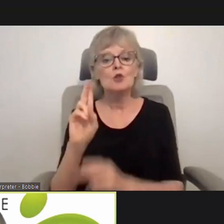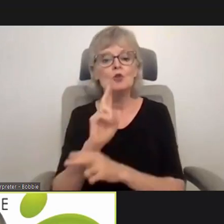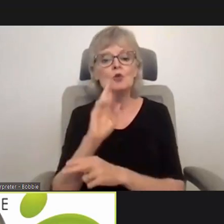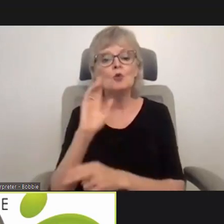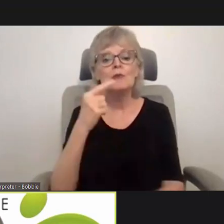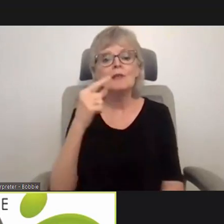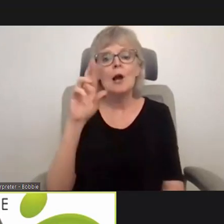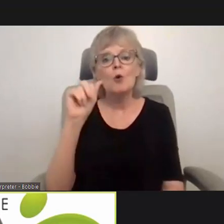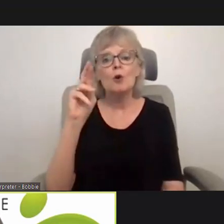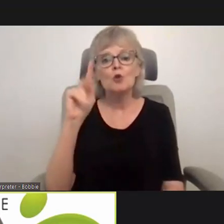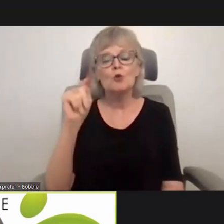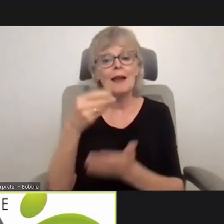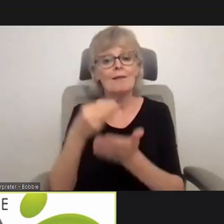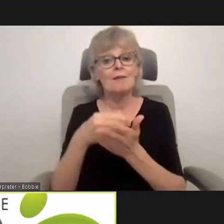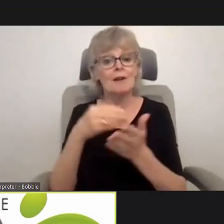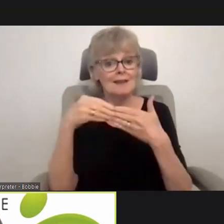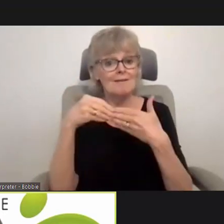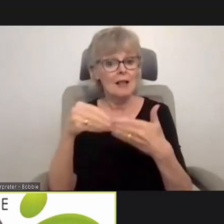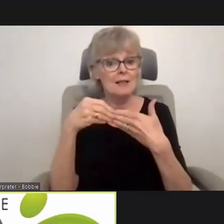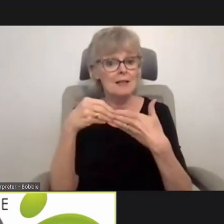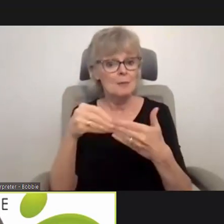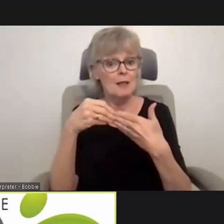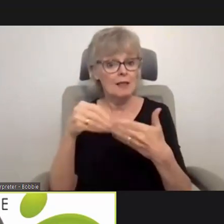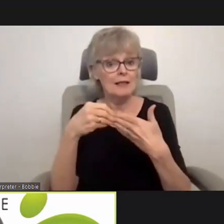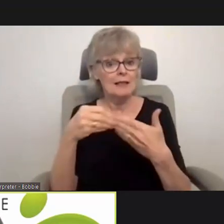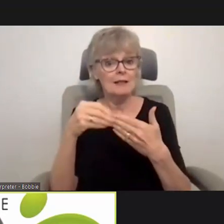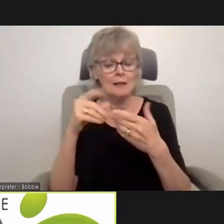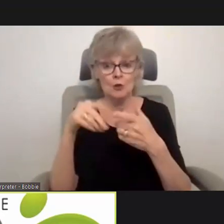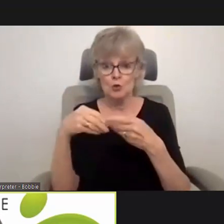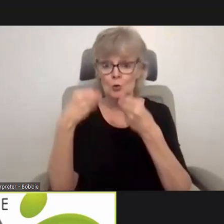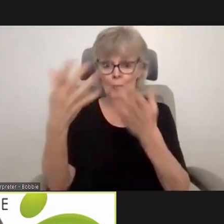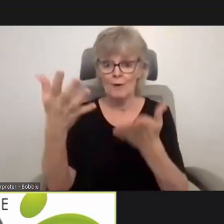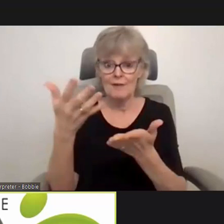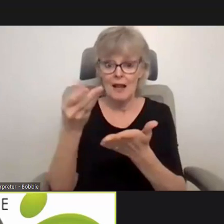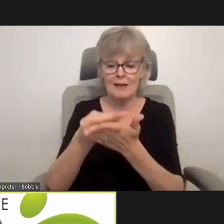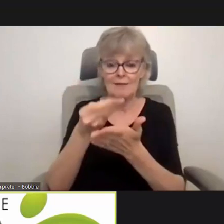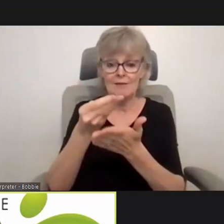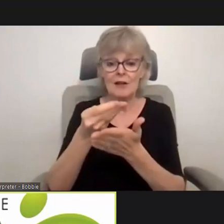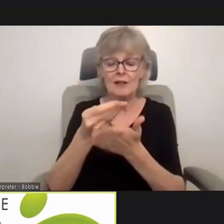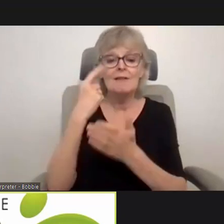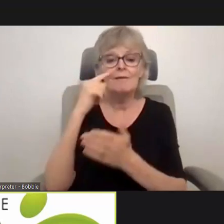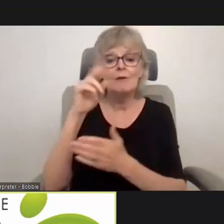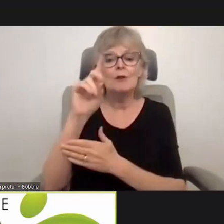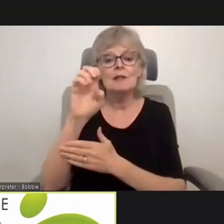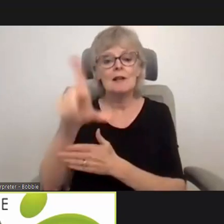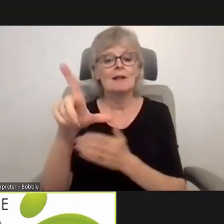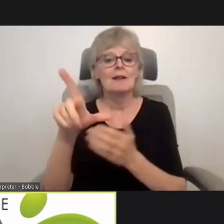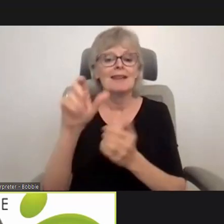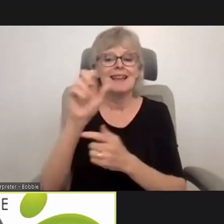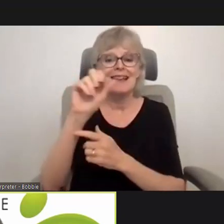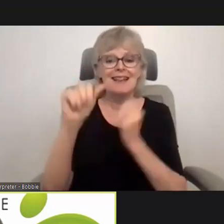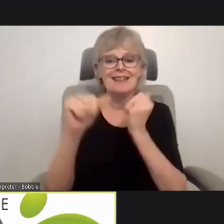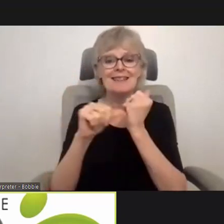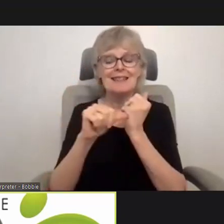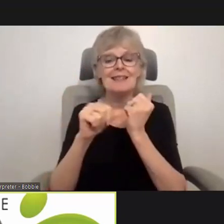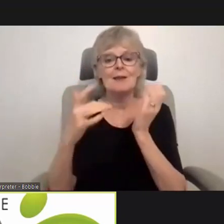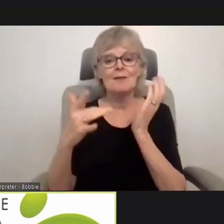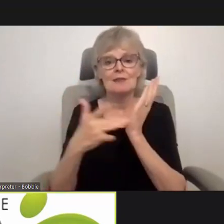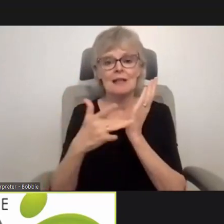flexibility to provide funding for the Delaware Assistive Technology